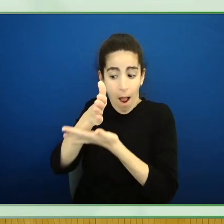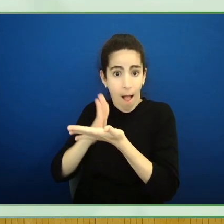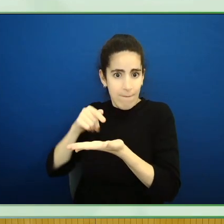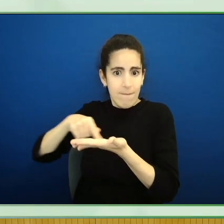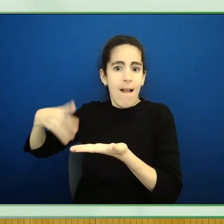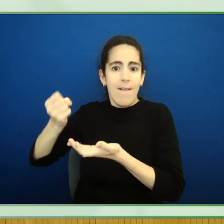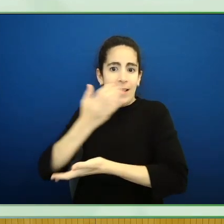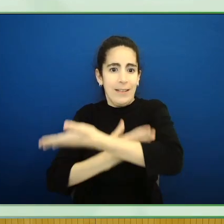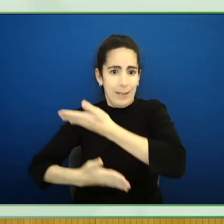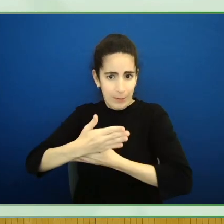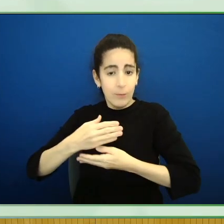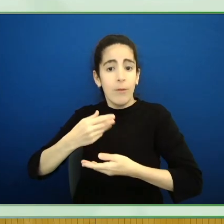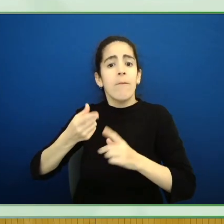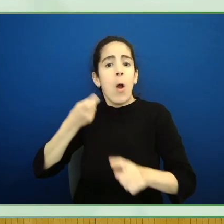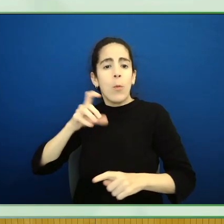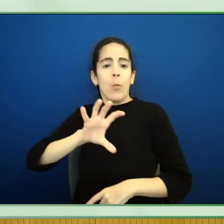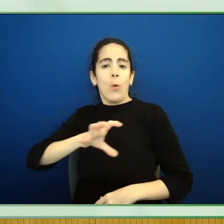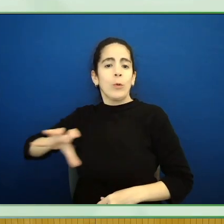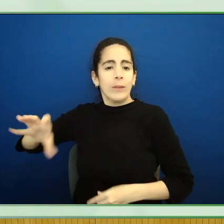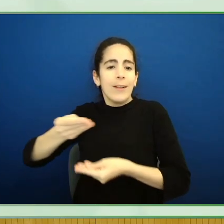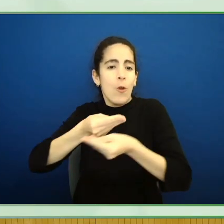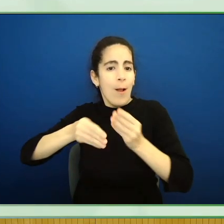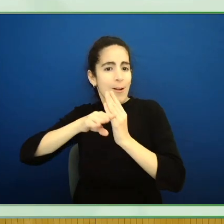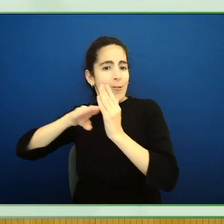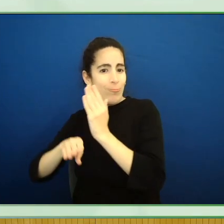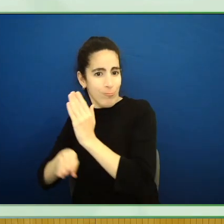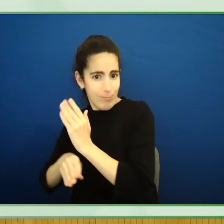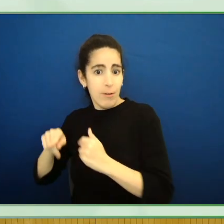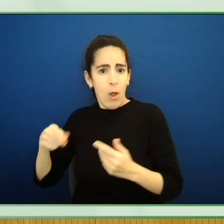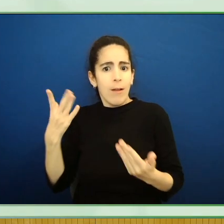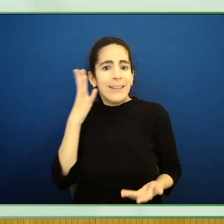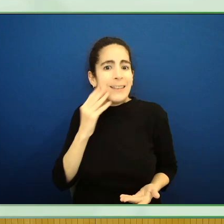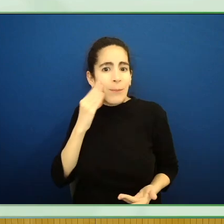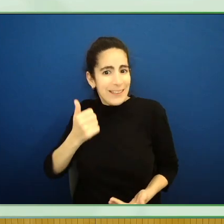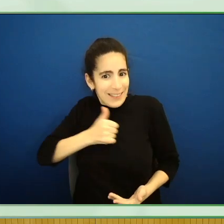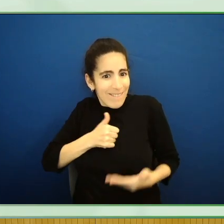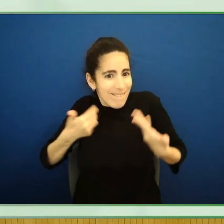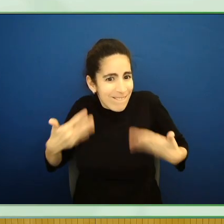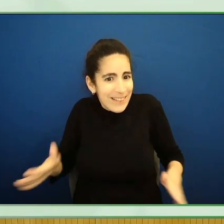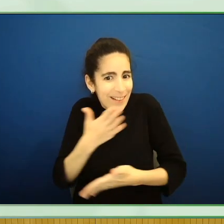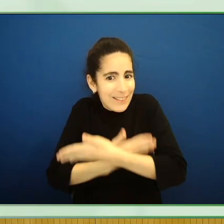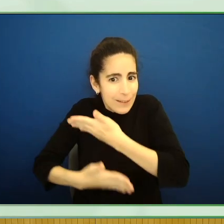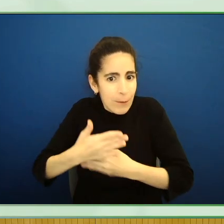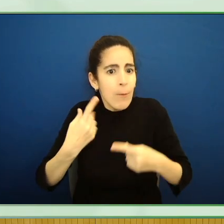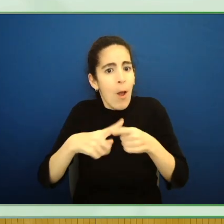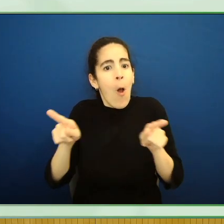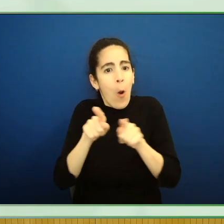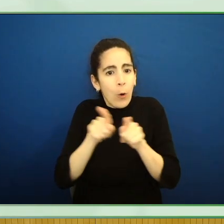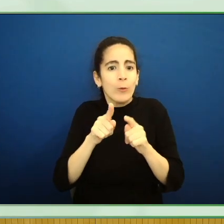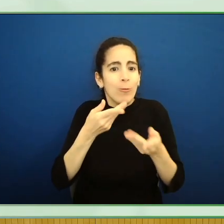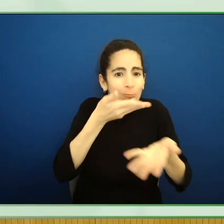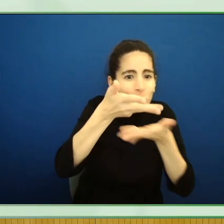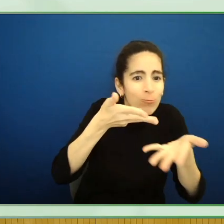business. In our combined careers, we've got 600,000 wheelchair users, 9 patents. We've set up manufacturing in 5